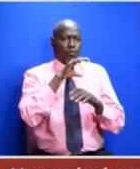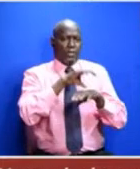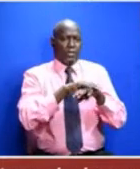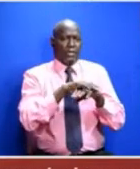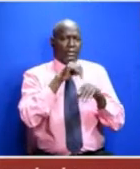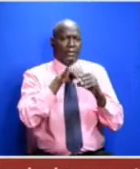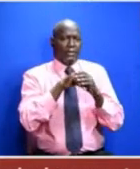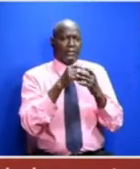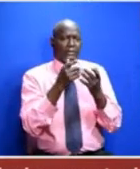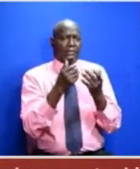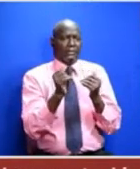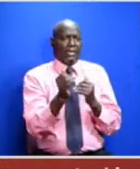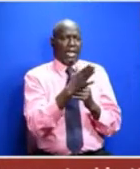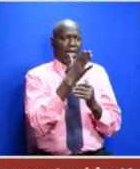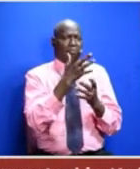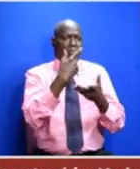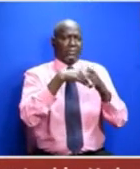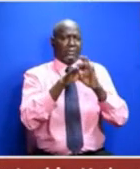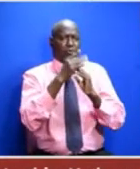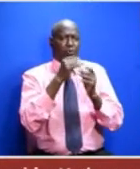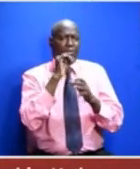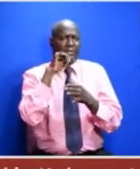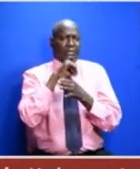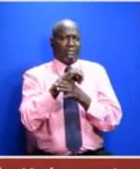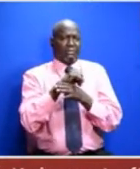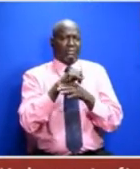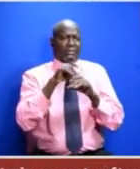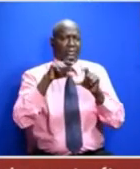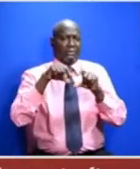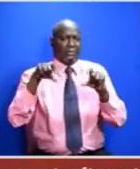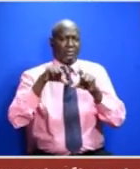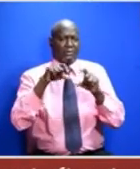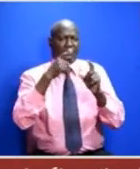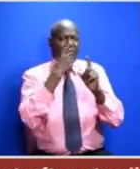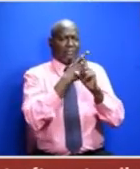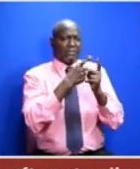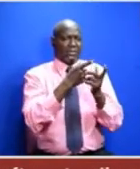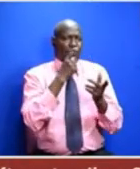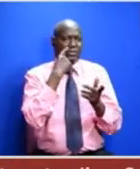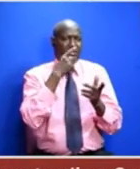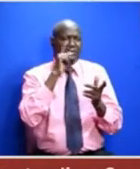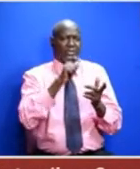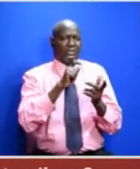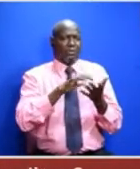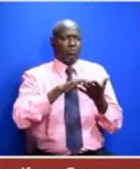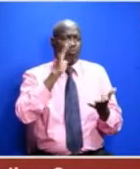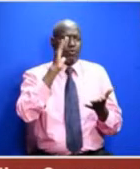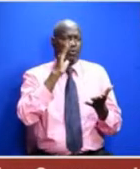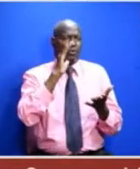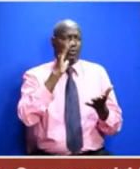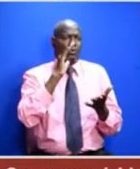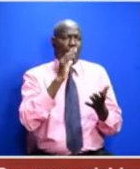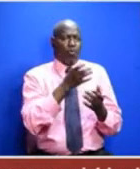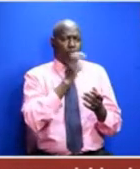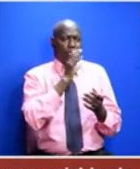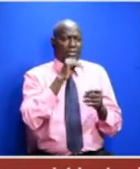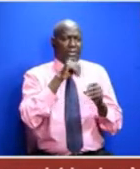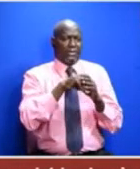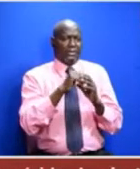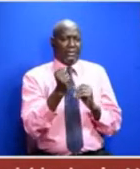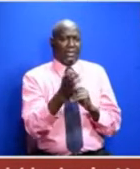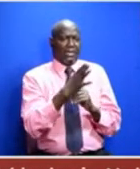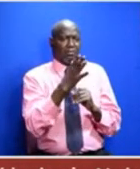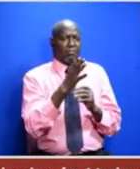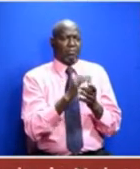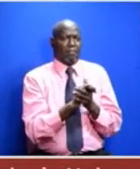get in the slums, they end up mixing with sewages and other things. So we see there's a big need of water issues in the slums. So that's why we're